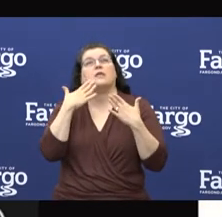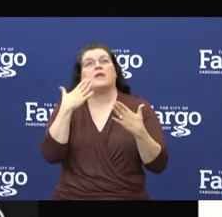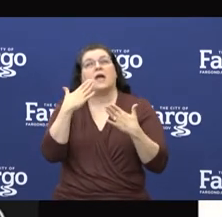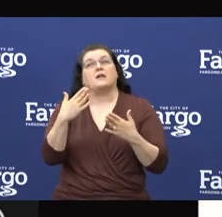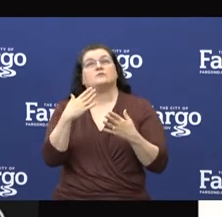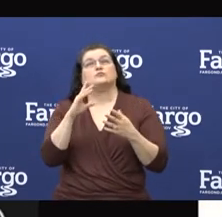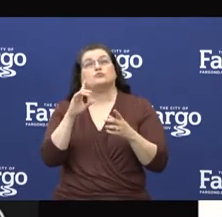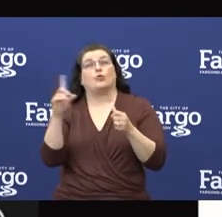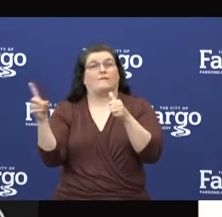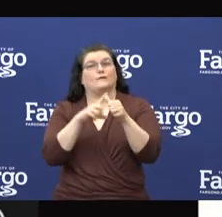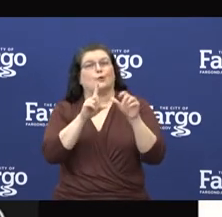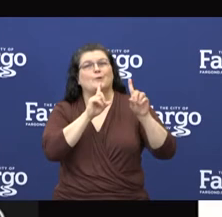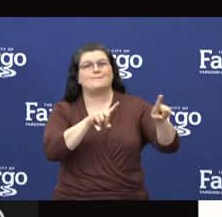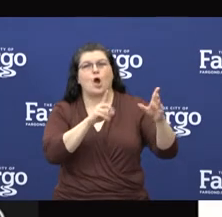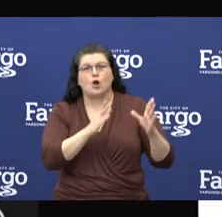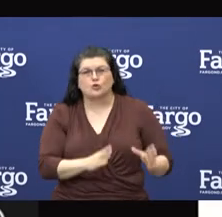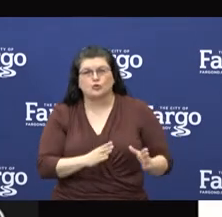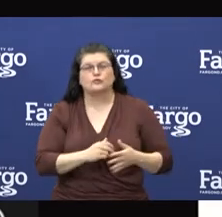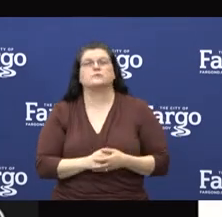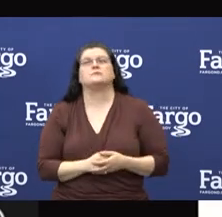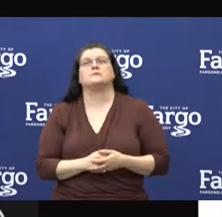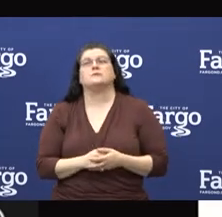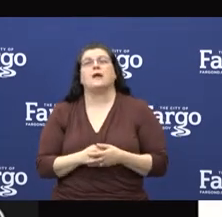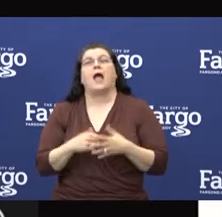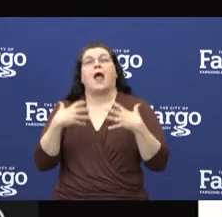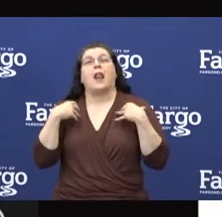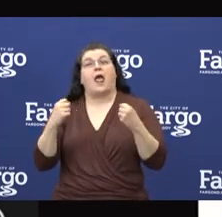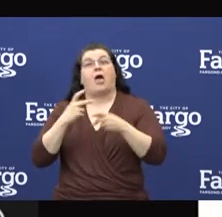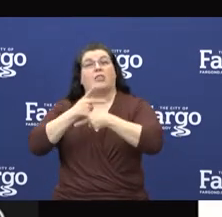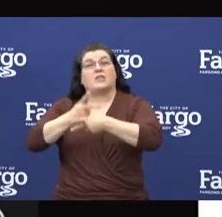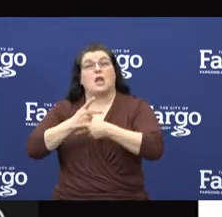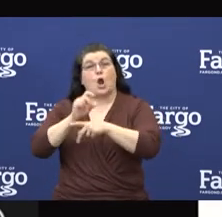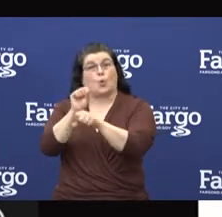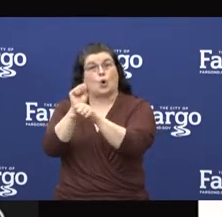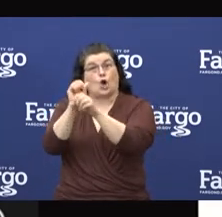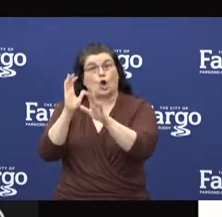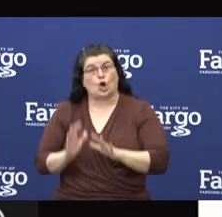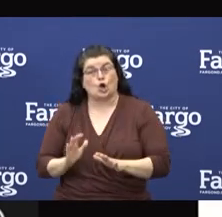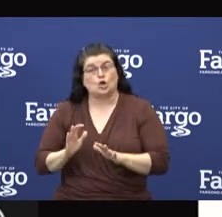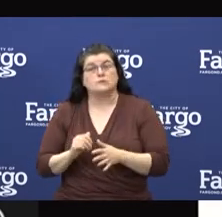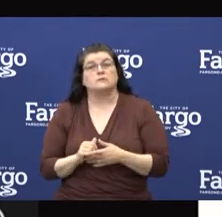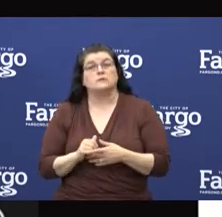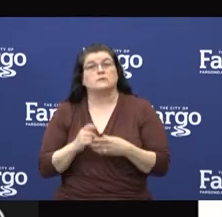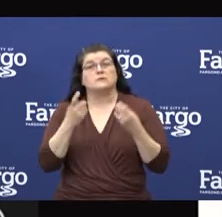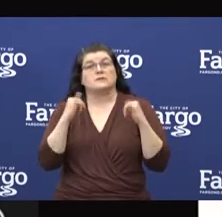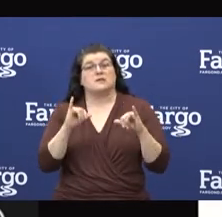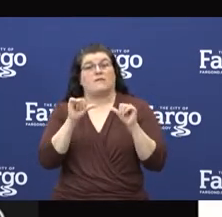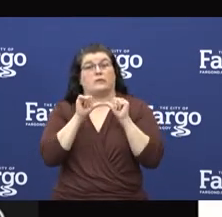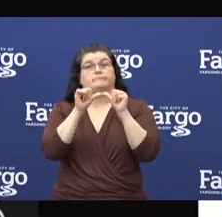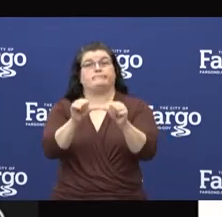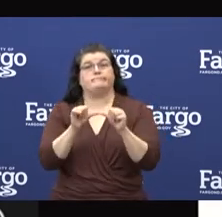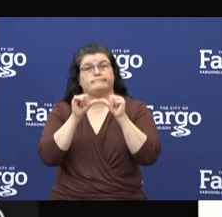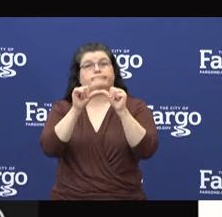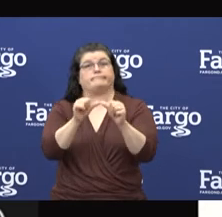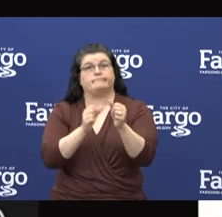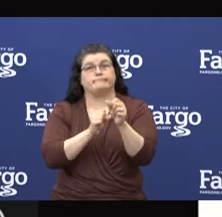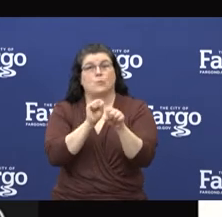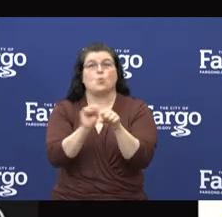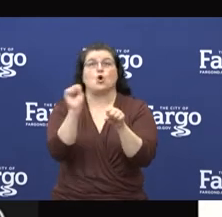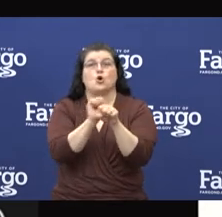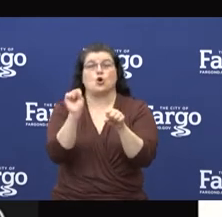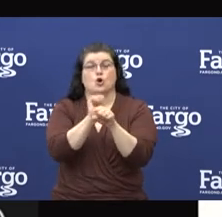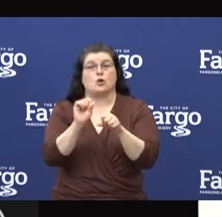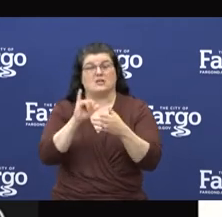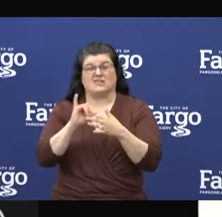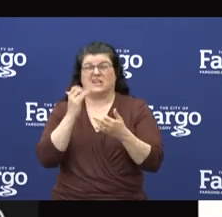first responders and healthcare workers for their dedication and perseverance. It seems like it's been a long time that we've been